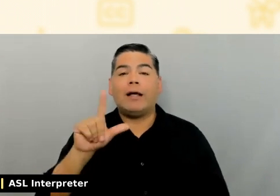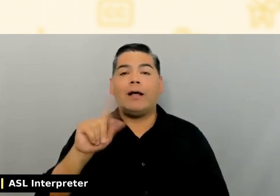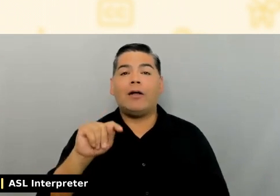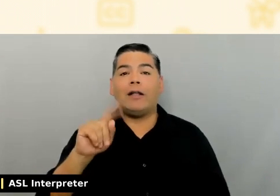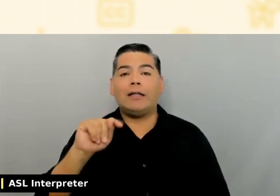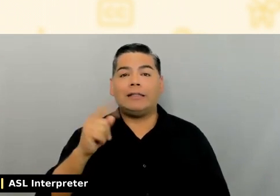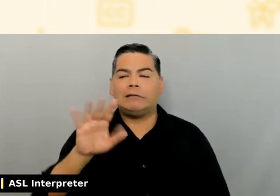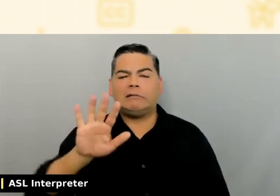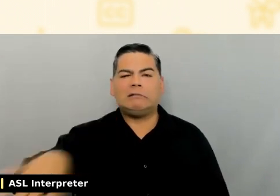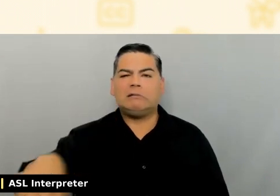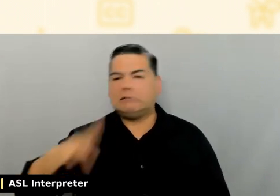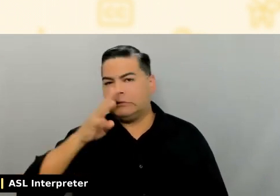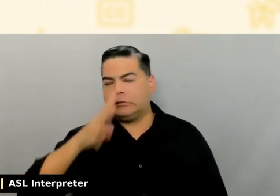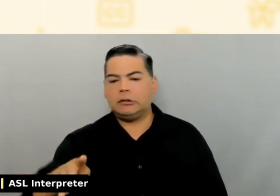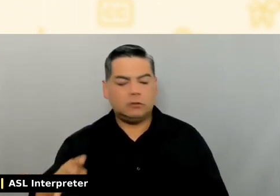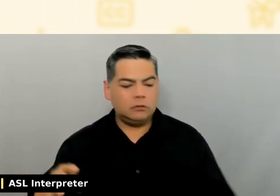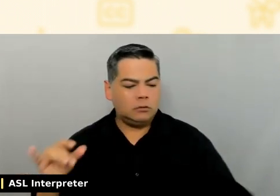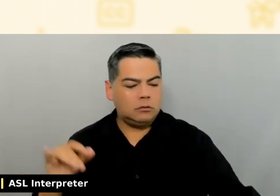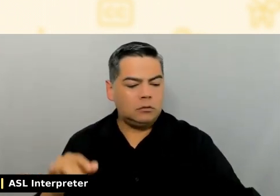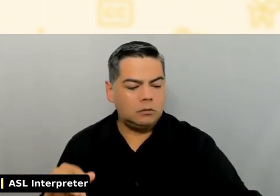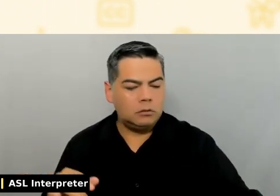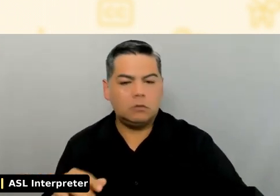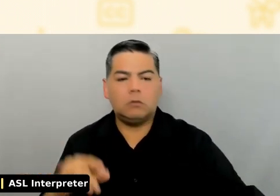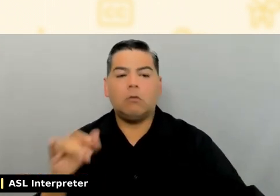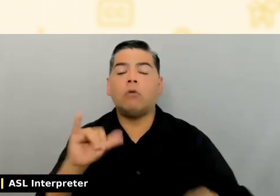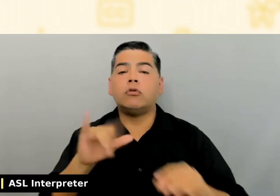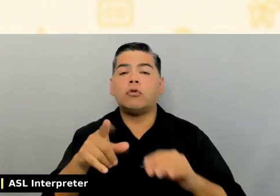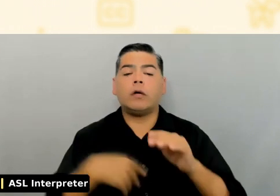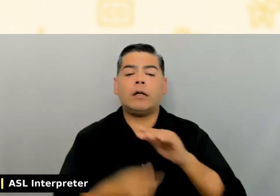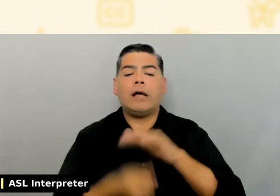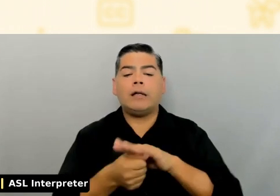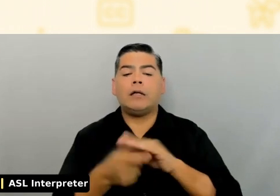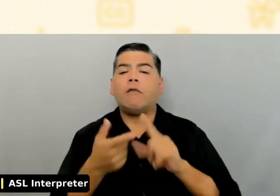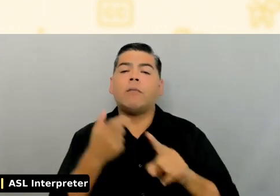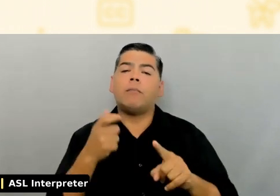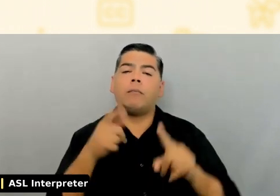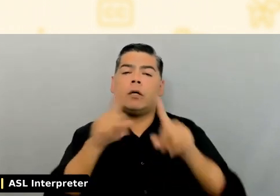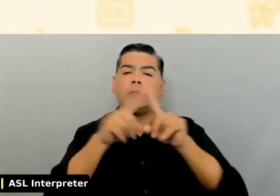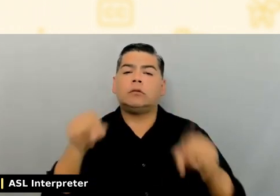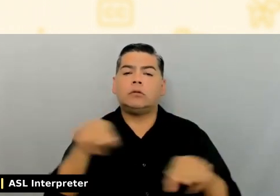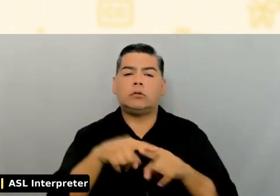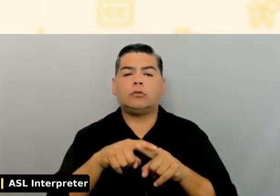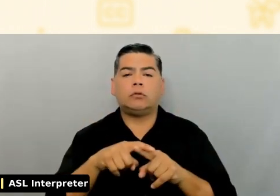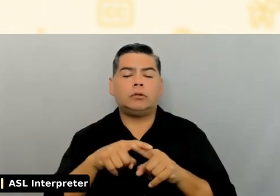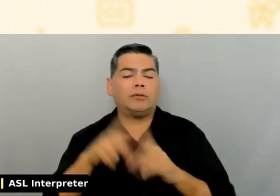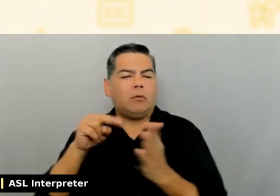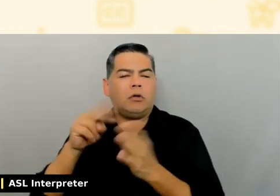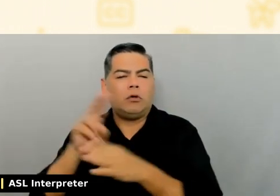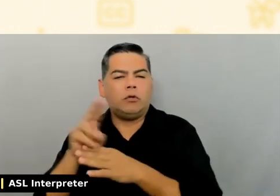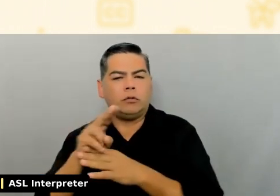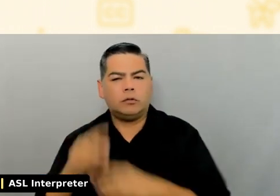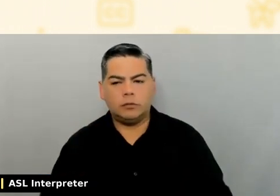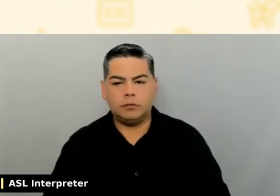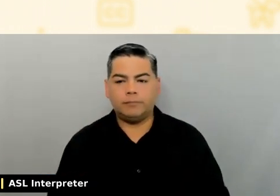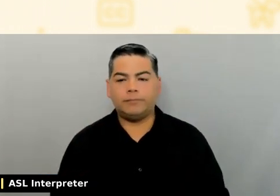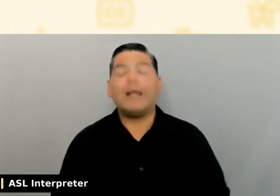And you can even hide it from screen reader users, but I guess that's something that's not always so